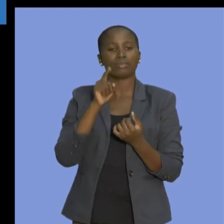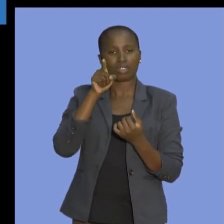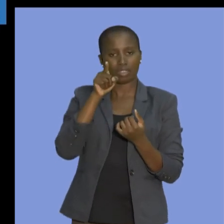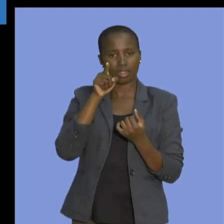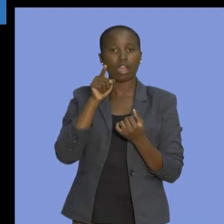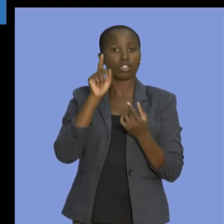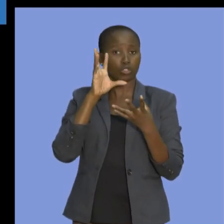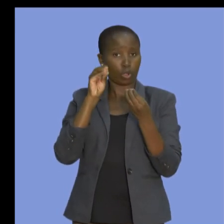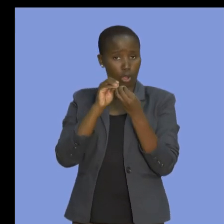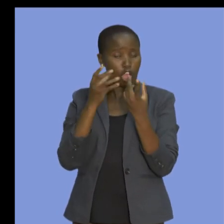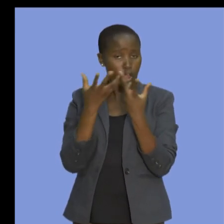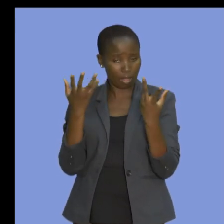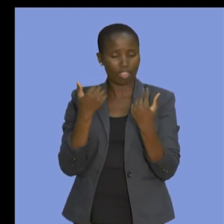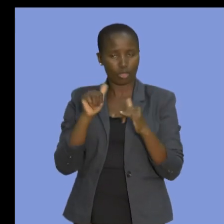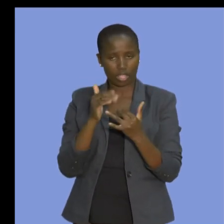midpoint.